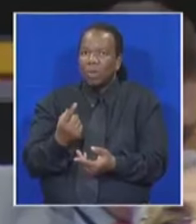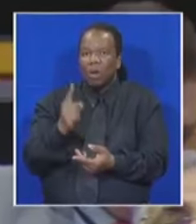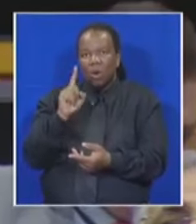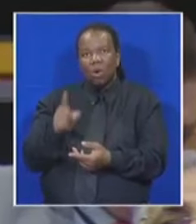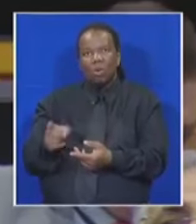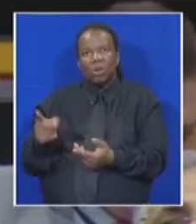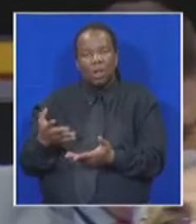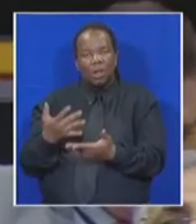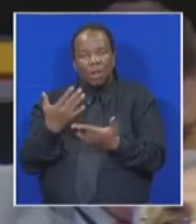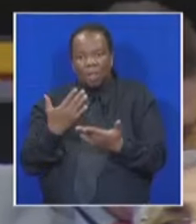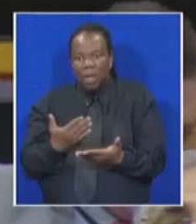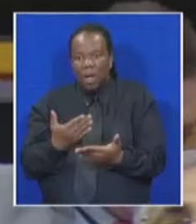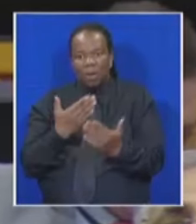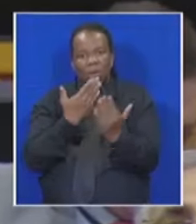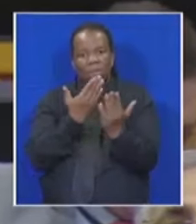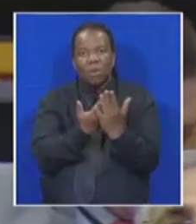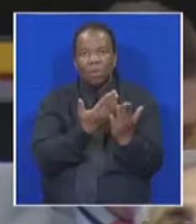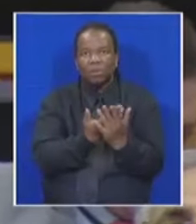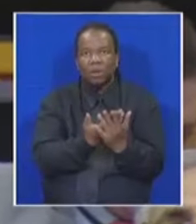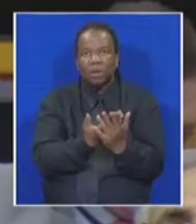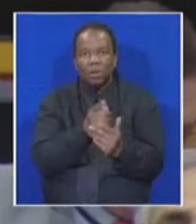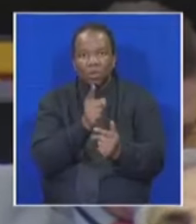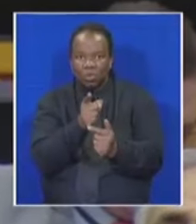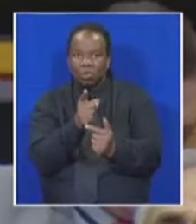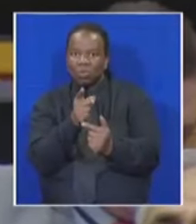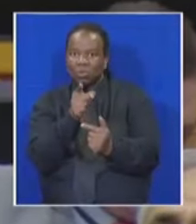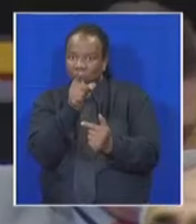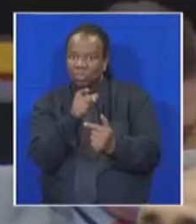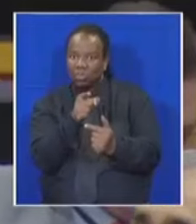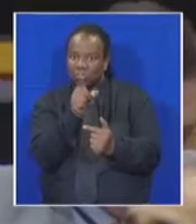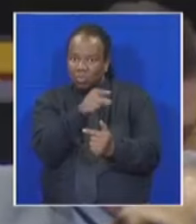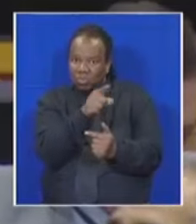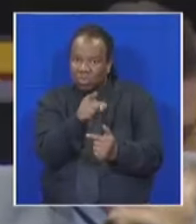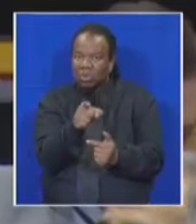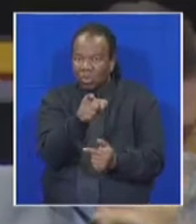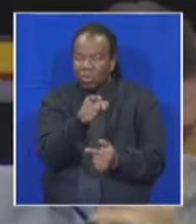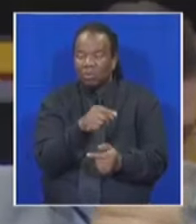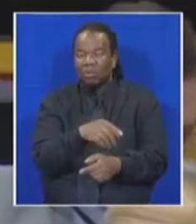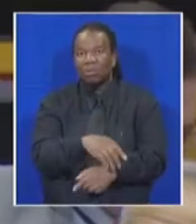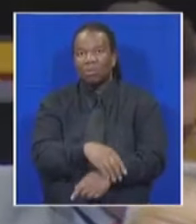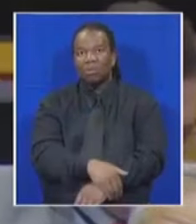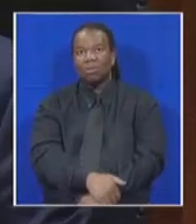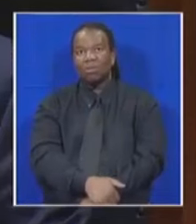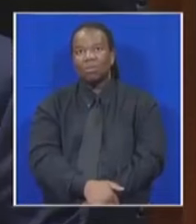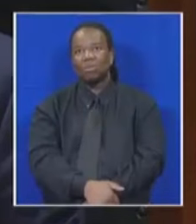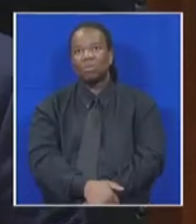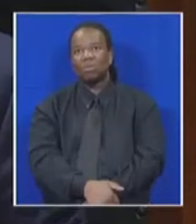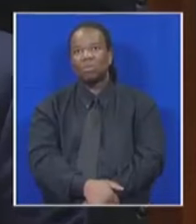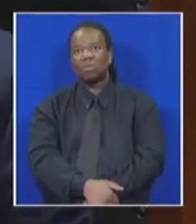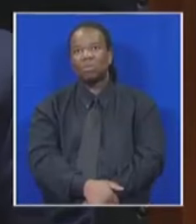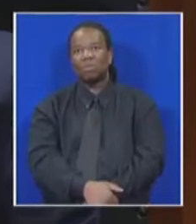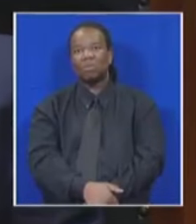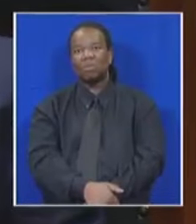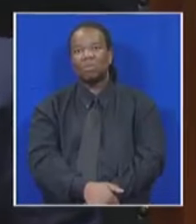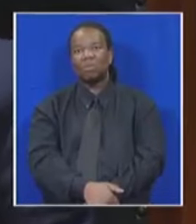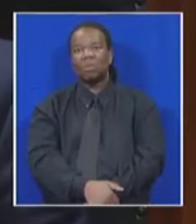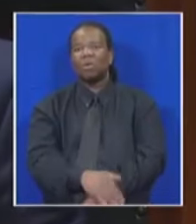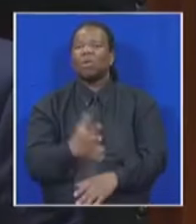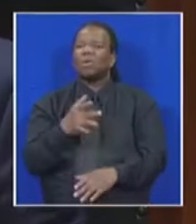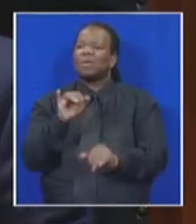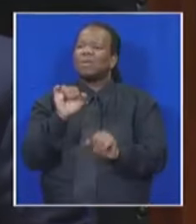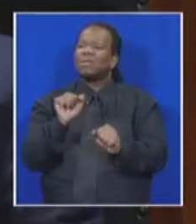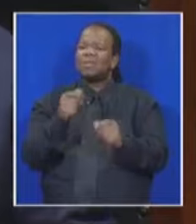because you're making that proposal. Out of order, Wena. That's why the House is confused. No, honorable. We agree with the